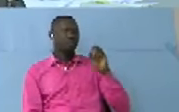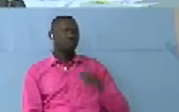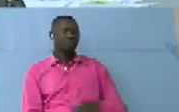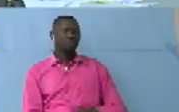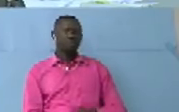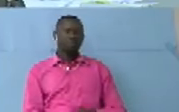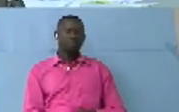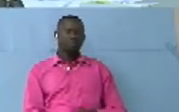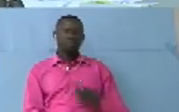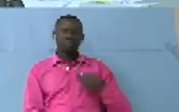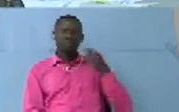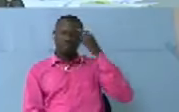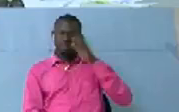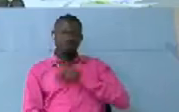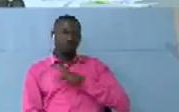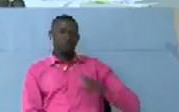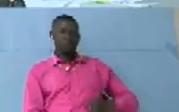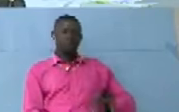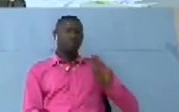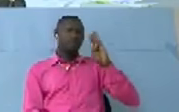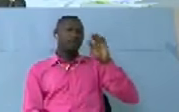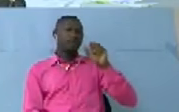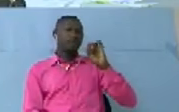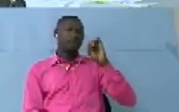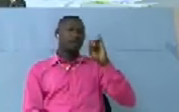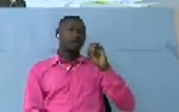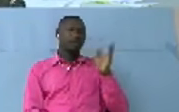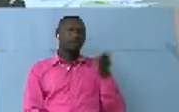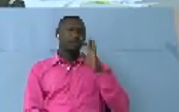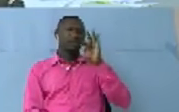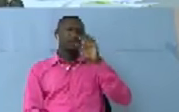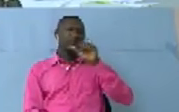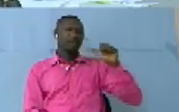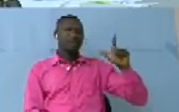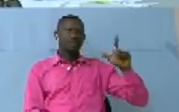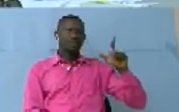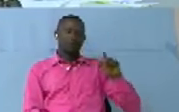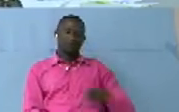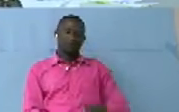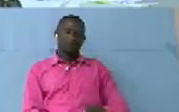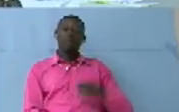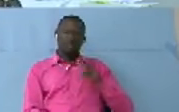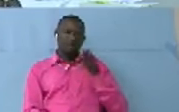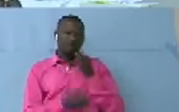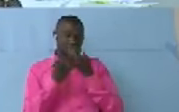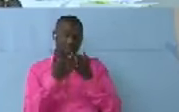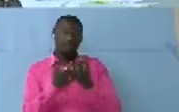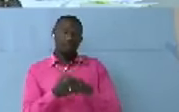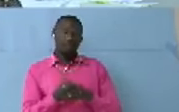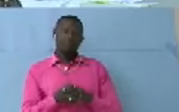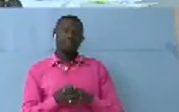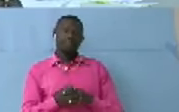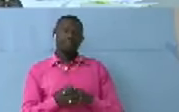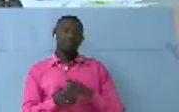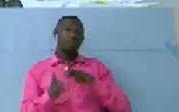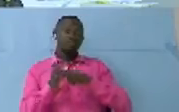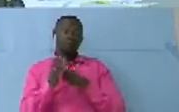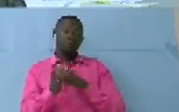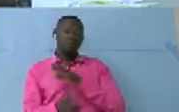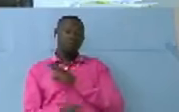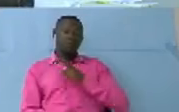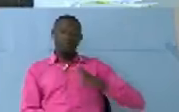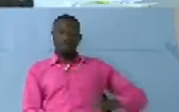Baifal. No, I'm Ndigal Baifal Keba. Ah, well, of yes, that was what he said. So he was Chief Baifal.